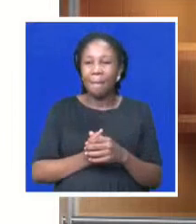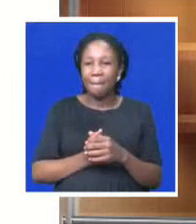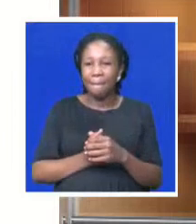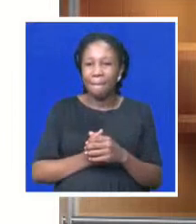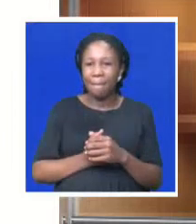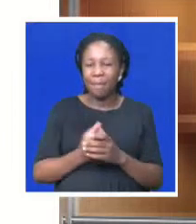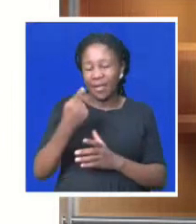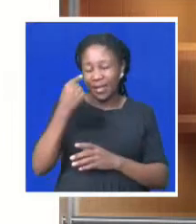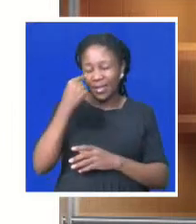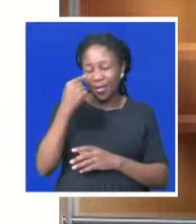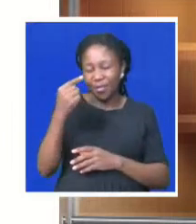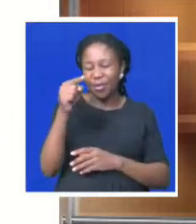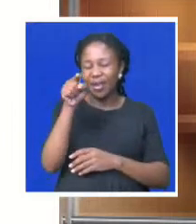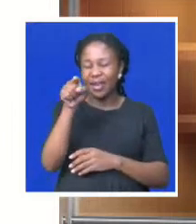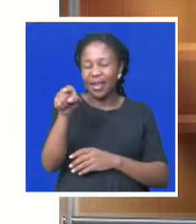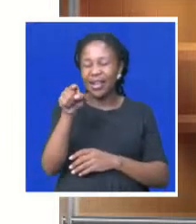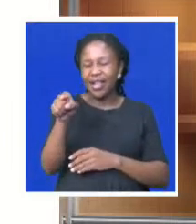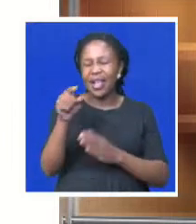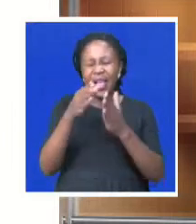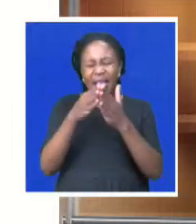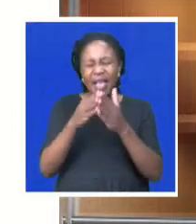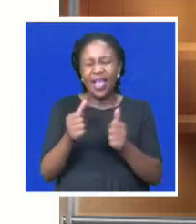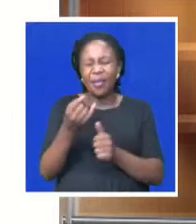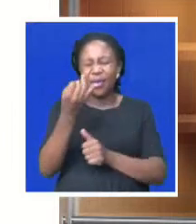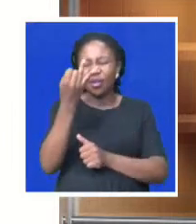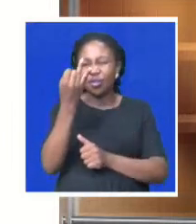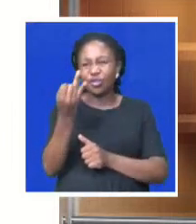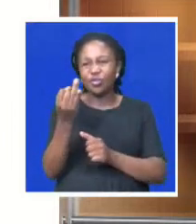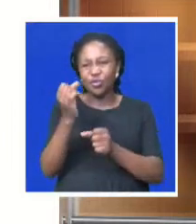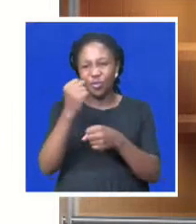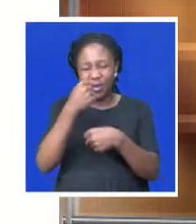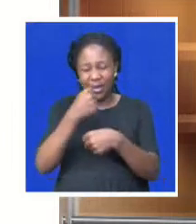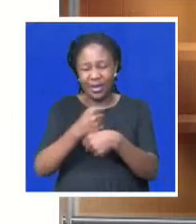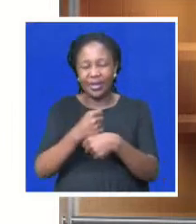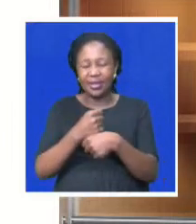days. From home to the stream